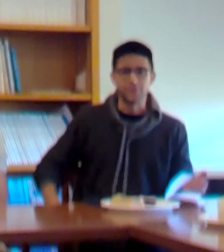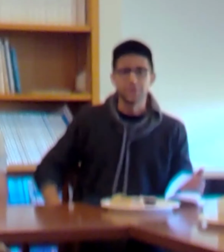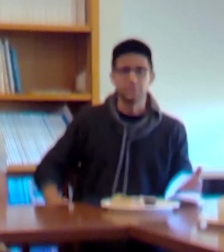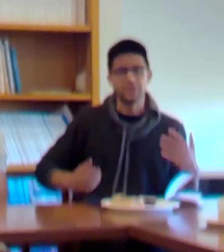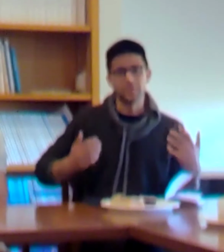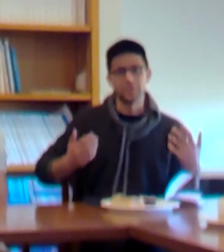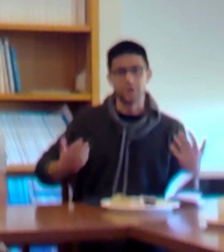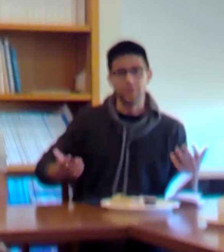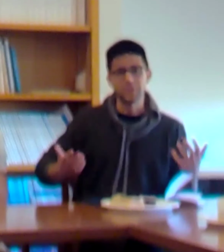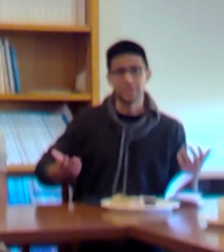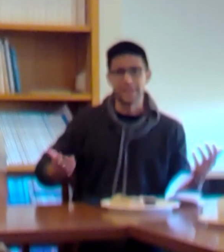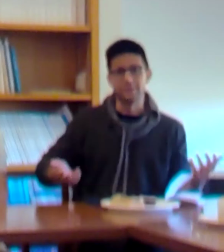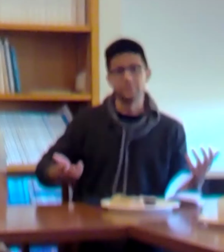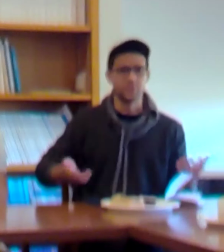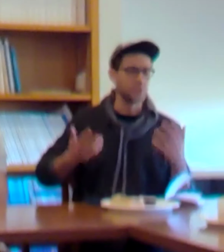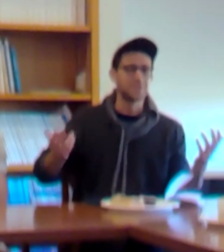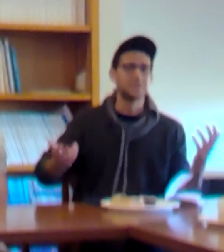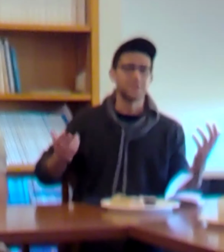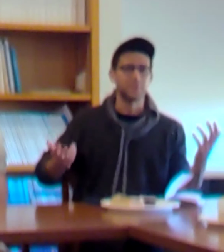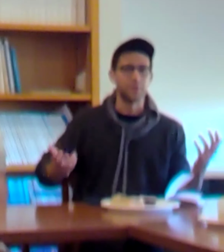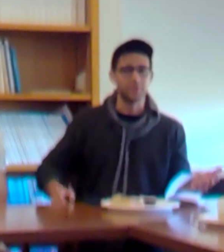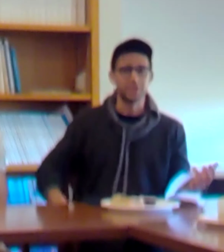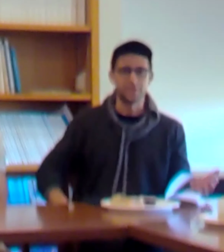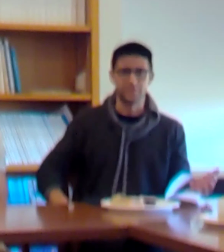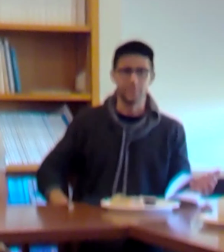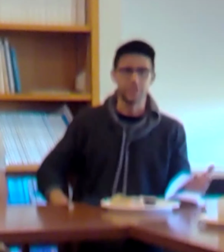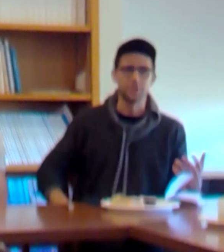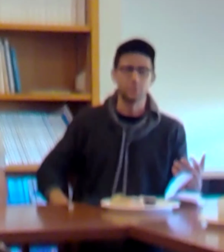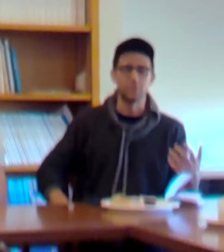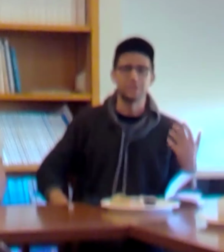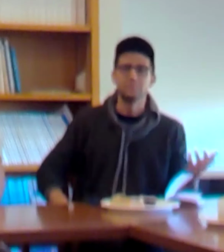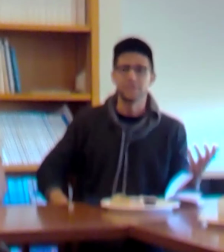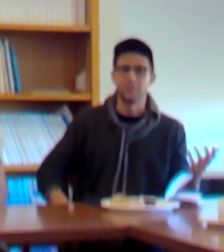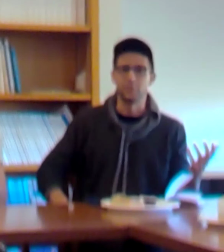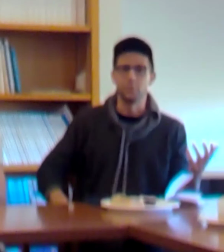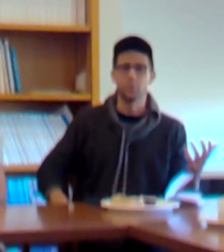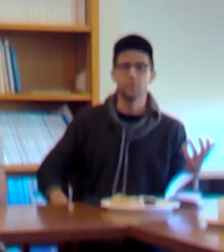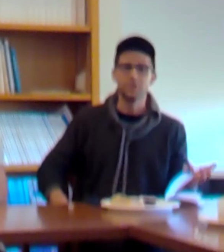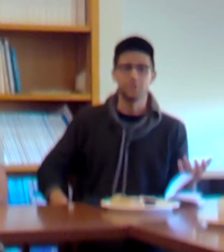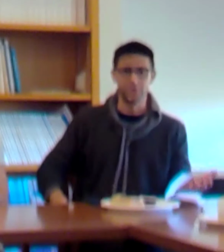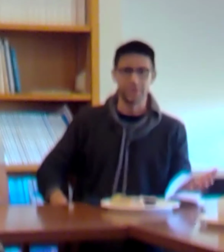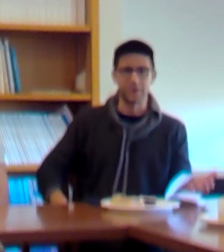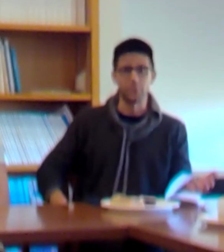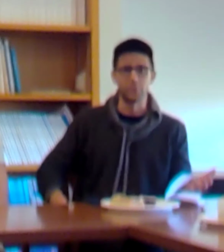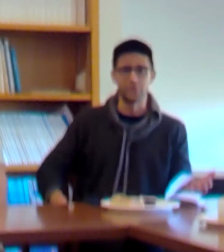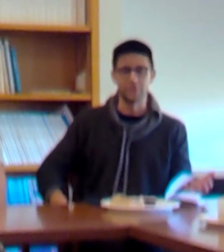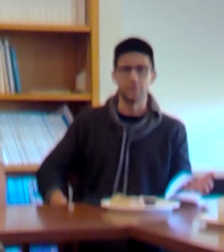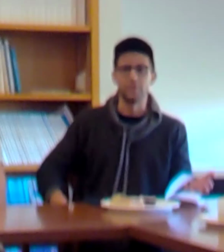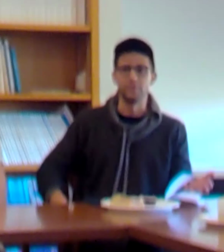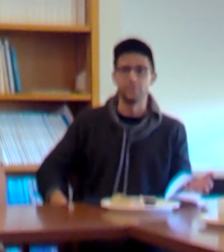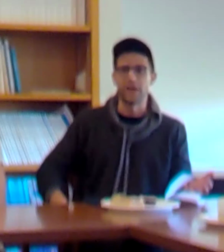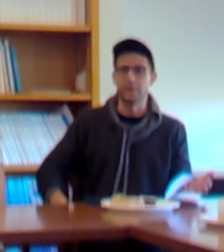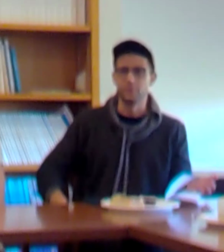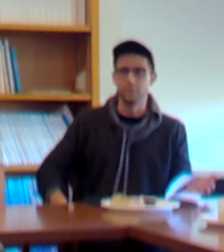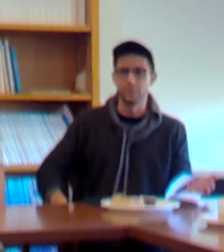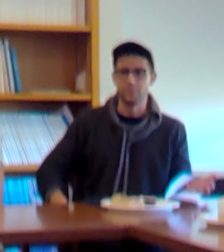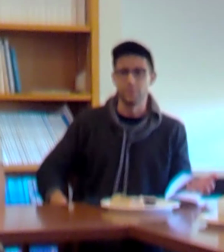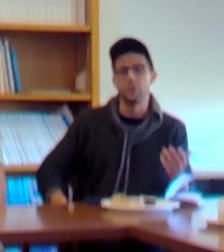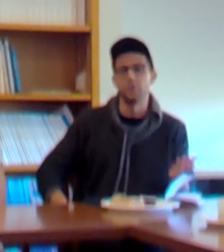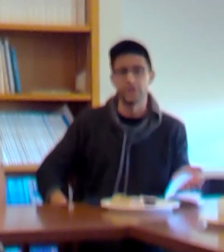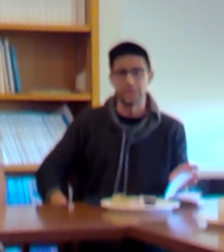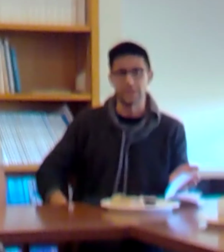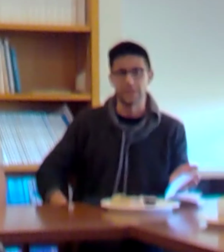negative results of being able to publish and get promotions and stuff for publishing negative results, which seems like it would really, really help with this problem. But I